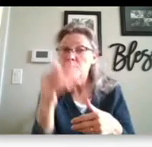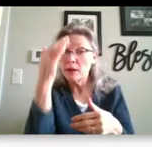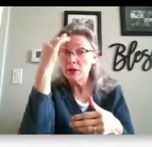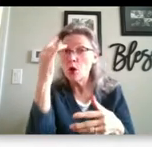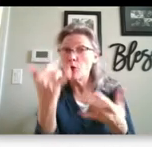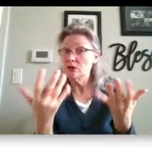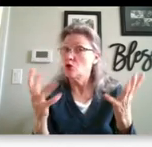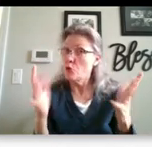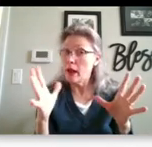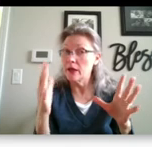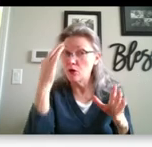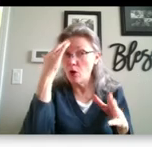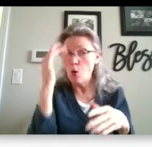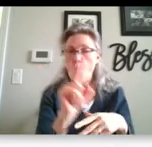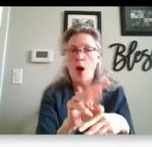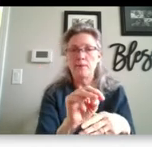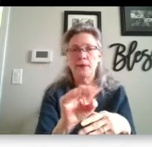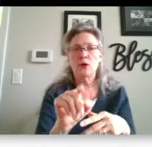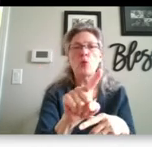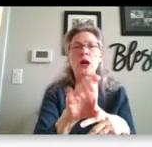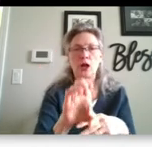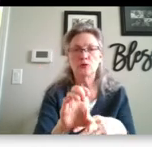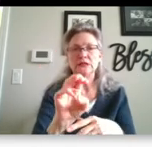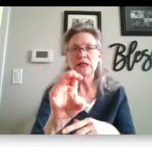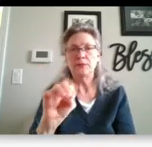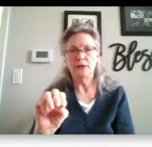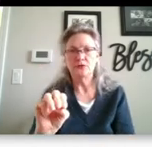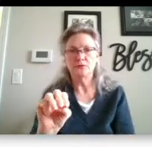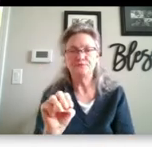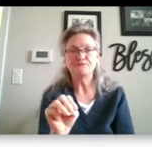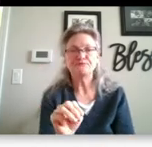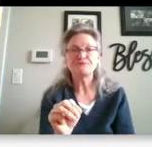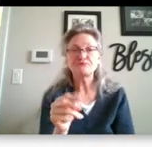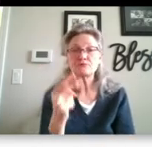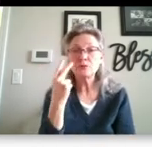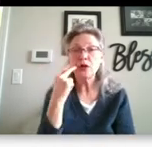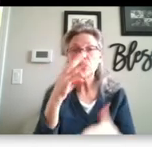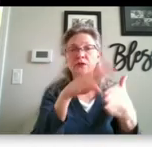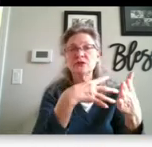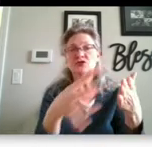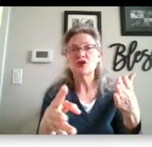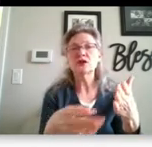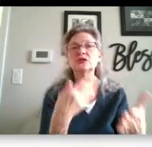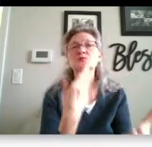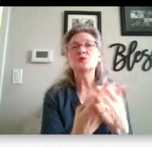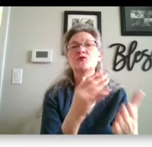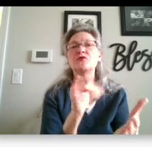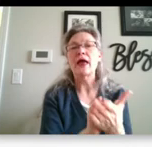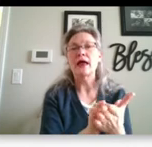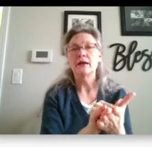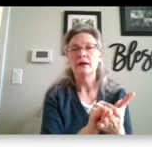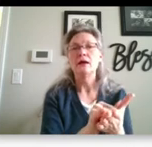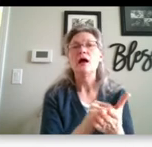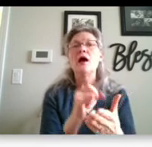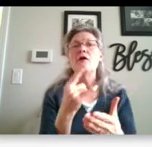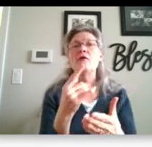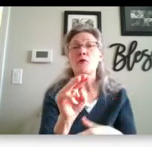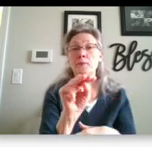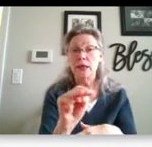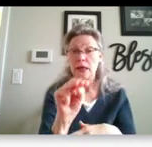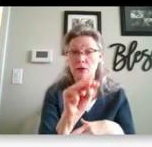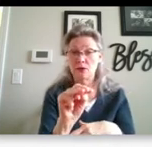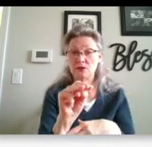you know that in 1 meter, there's 100 centimeters. Well, now look at this chart and let's prove it. Let's think about, from meters, how many positions